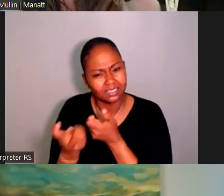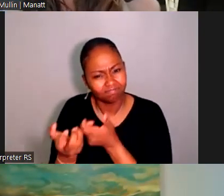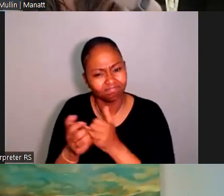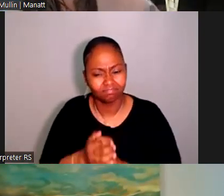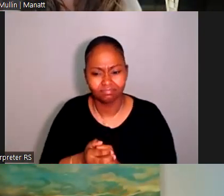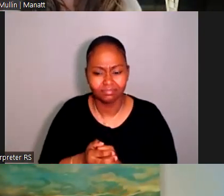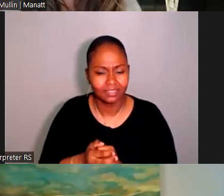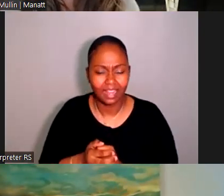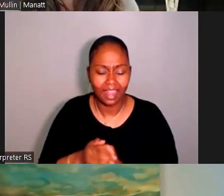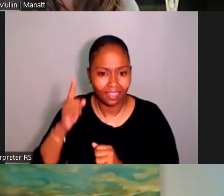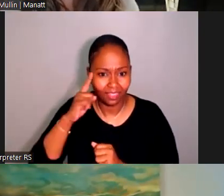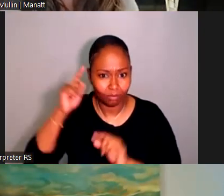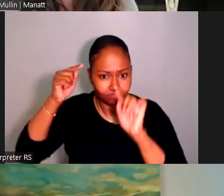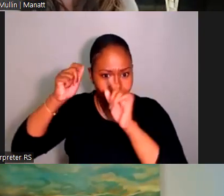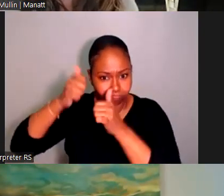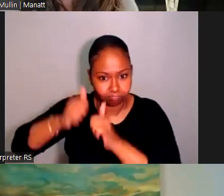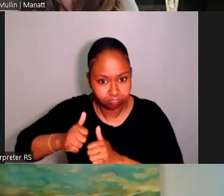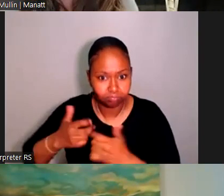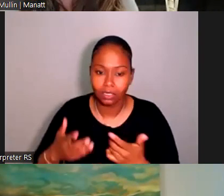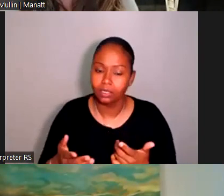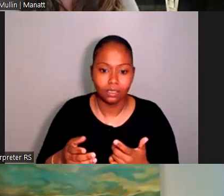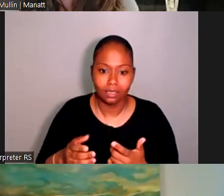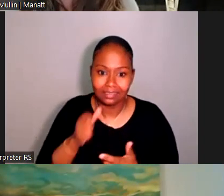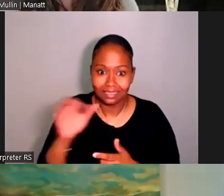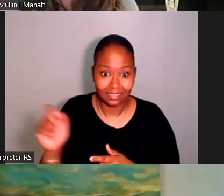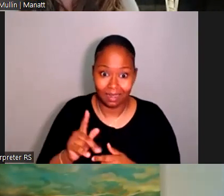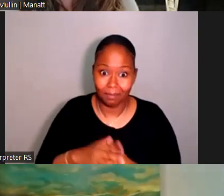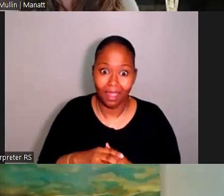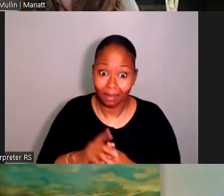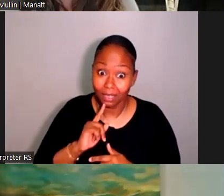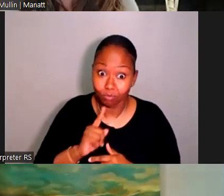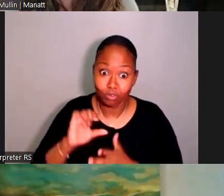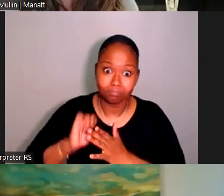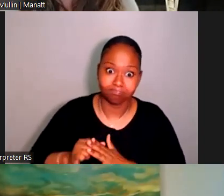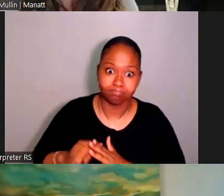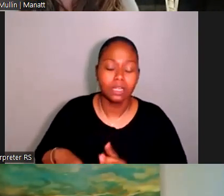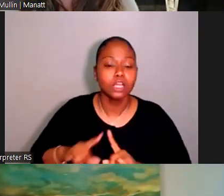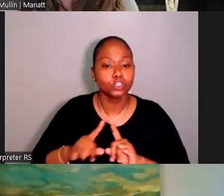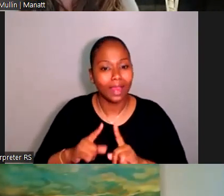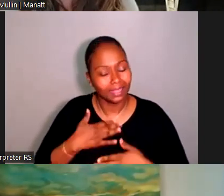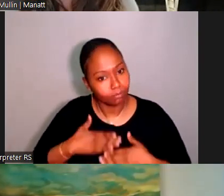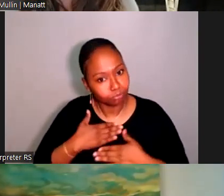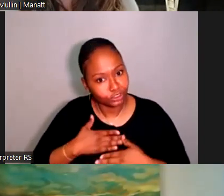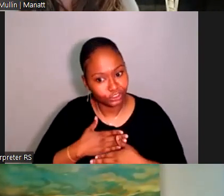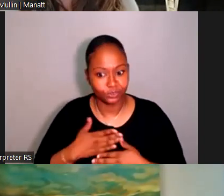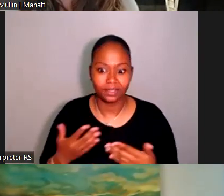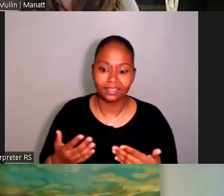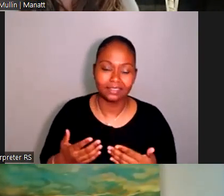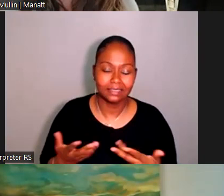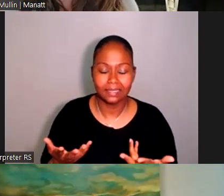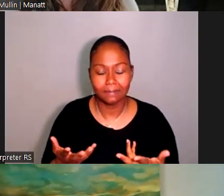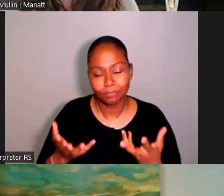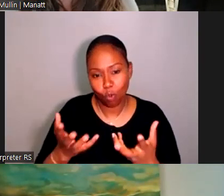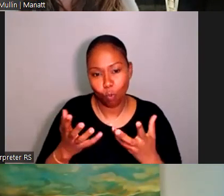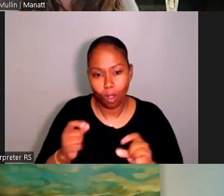back is not insignificant. So I think like I can appreciate the desire for a